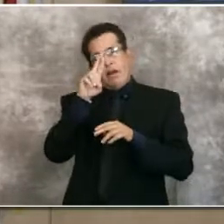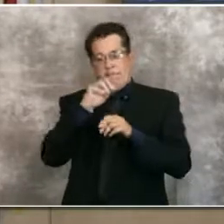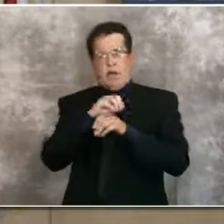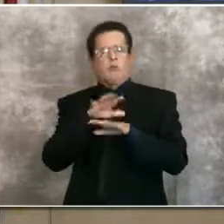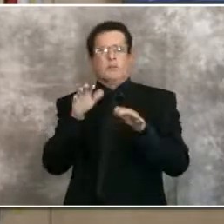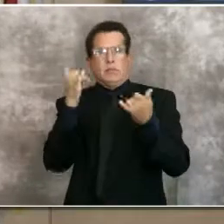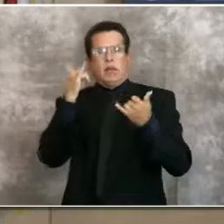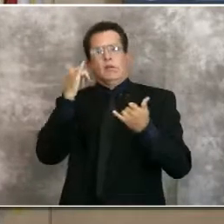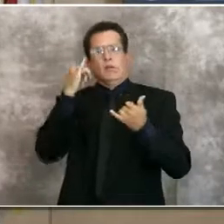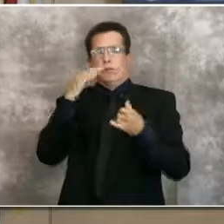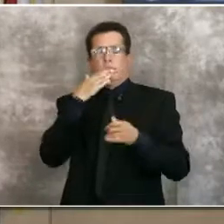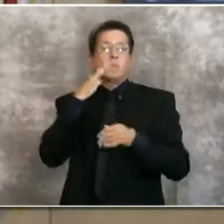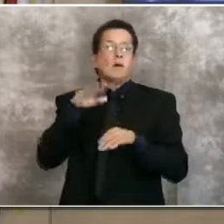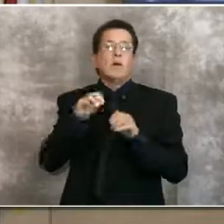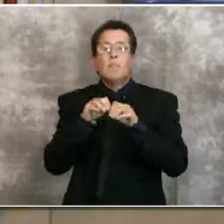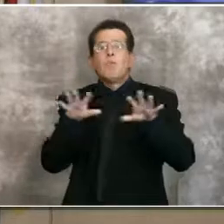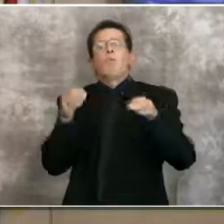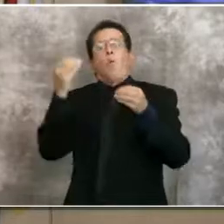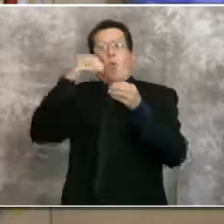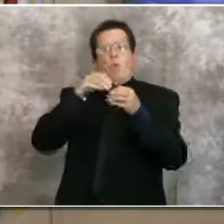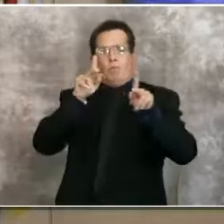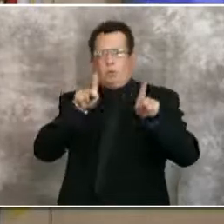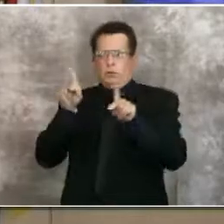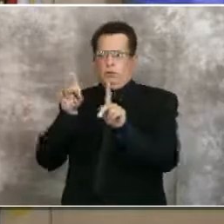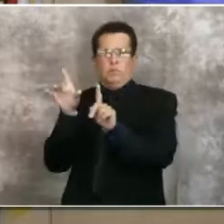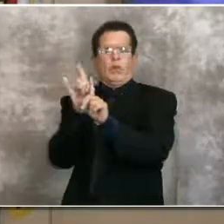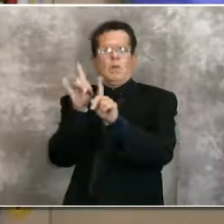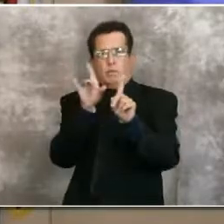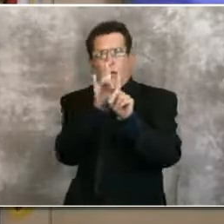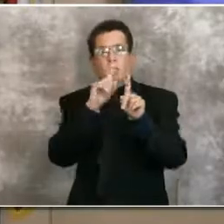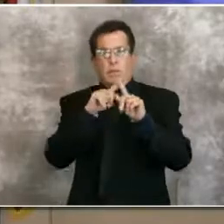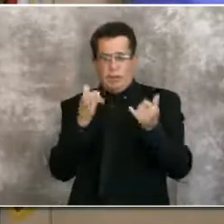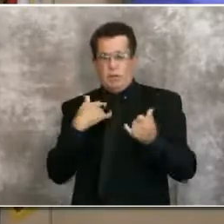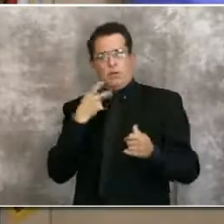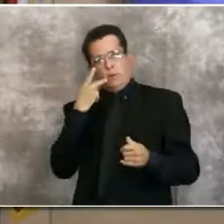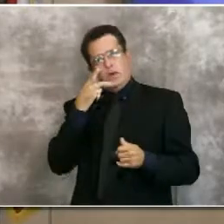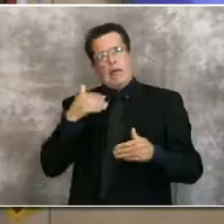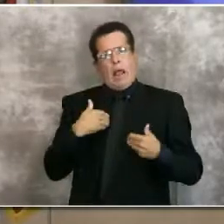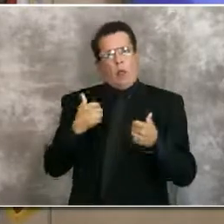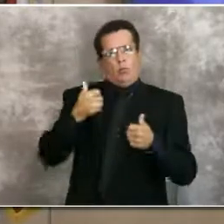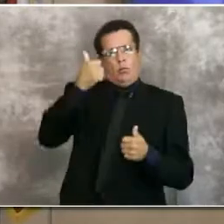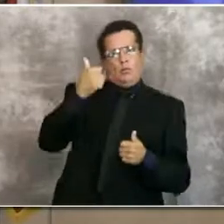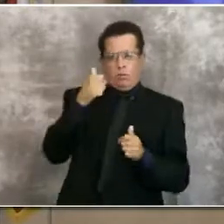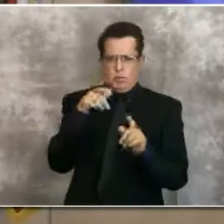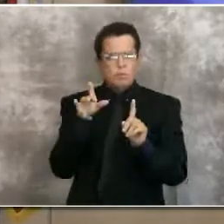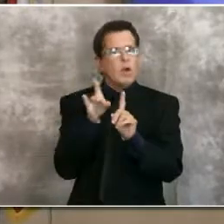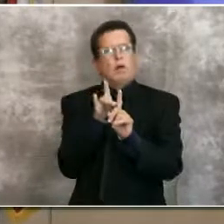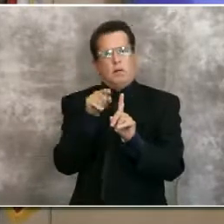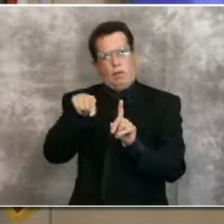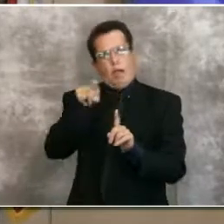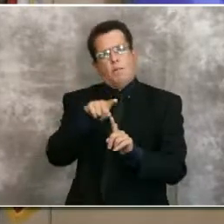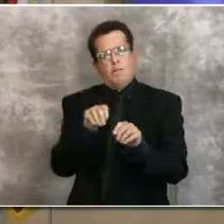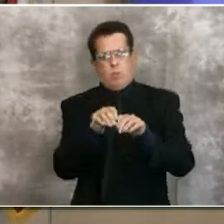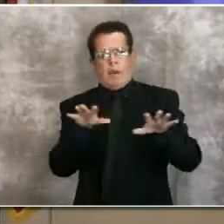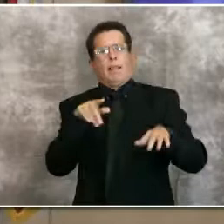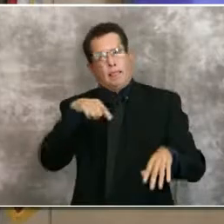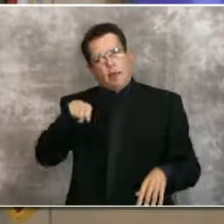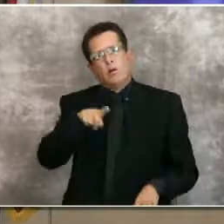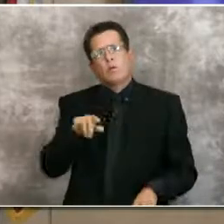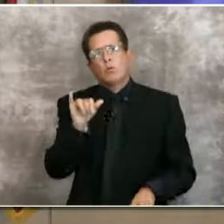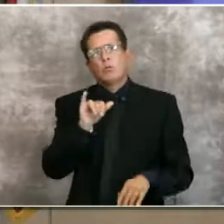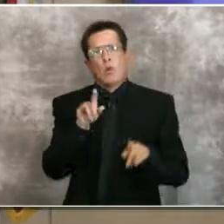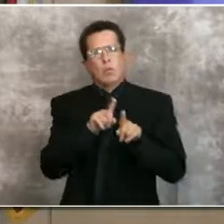people, we're starting to see it have an impact on young adults too. If you've been